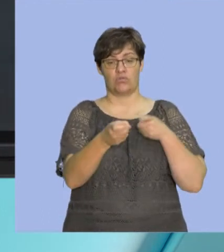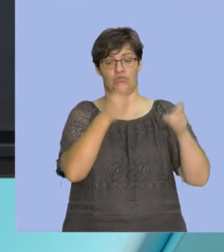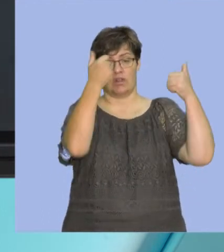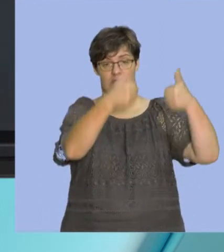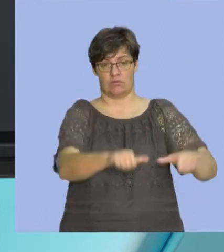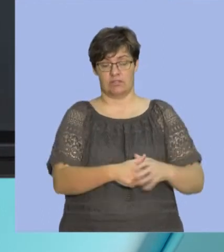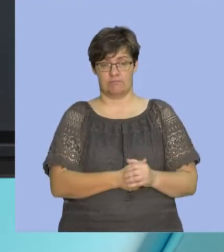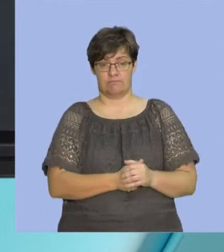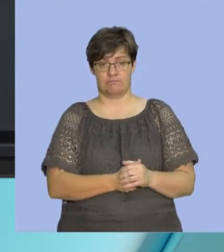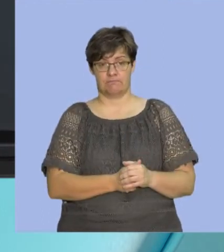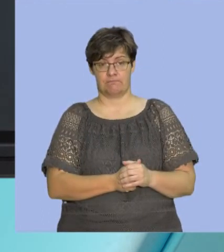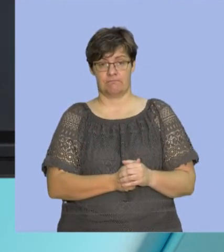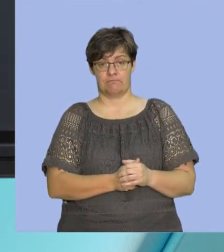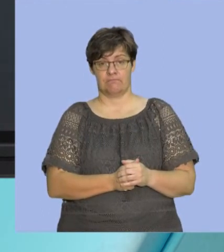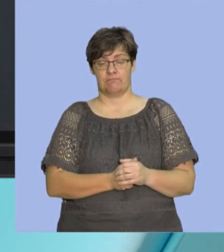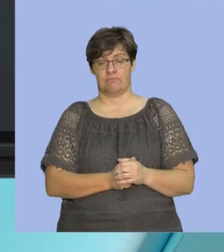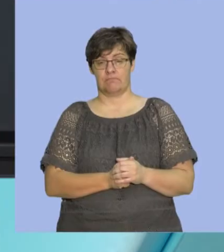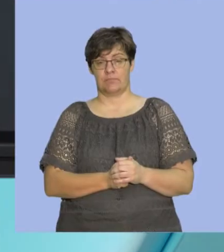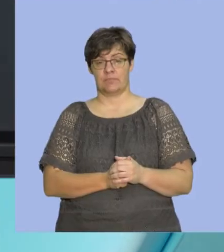account. Okay?